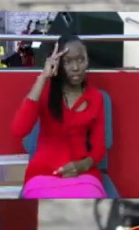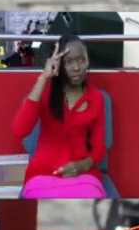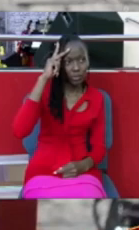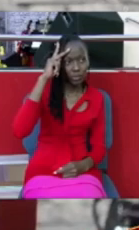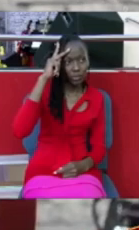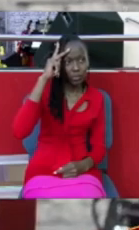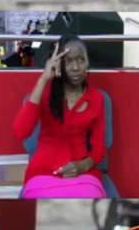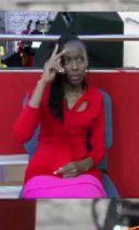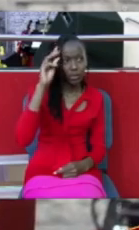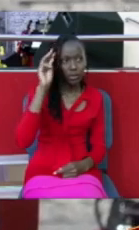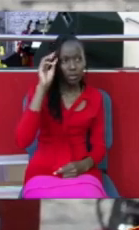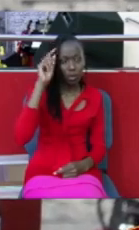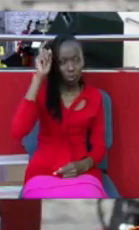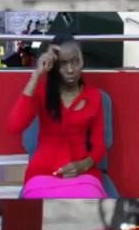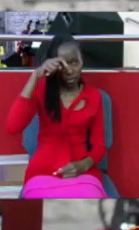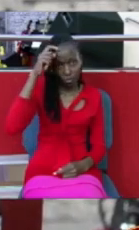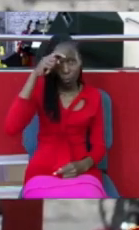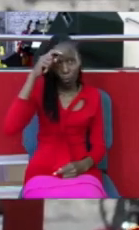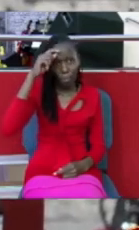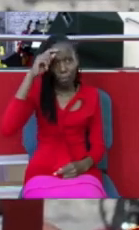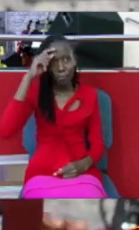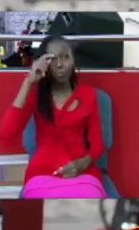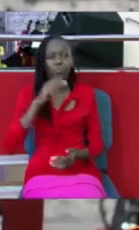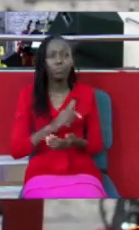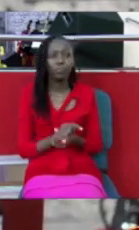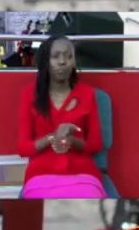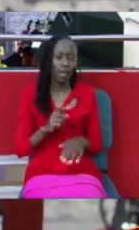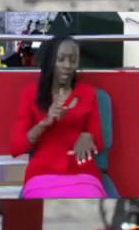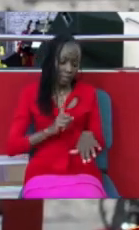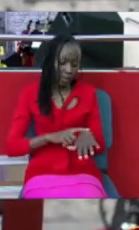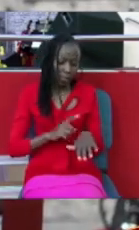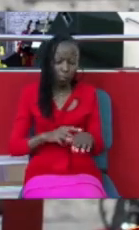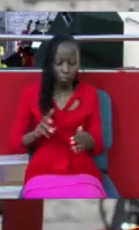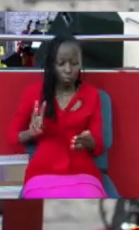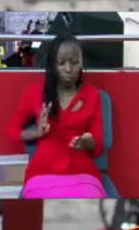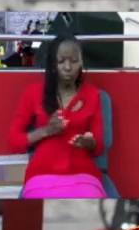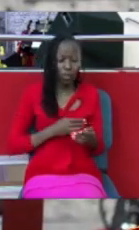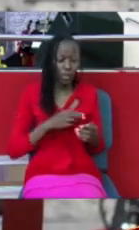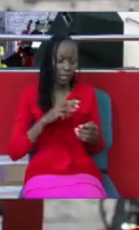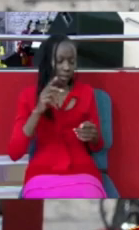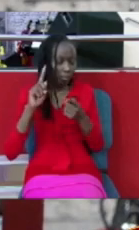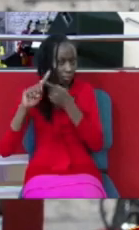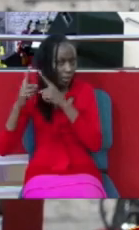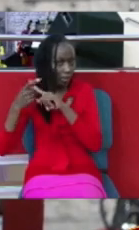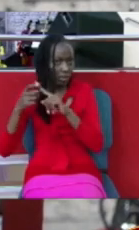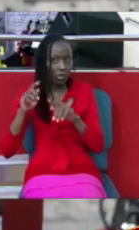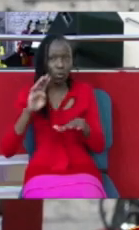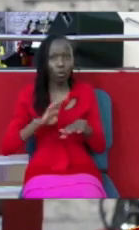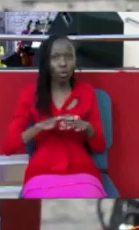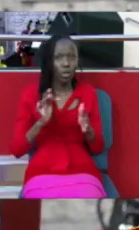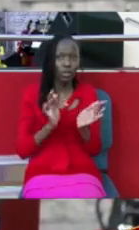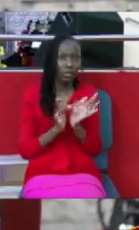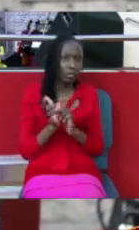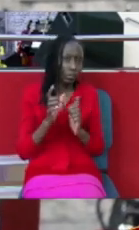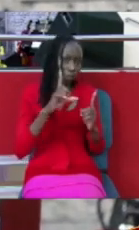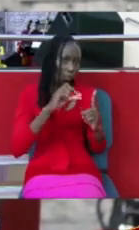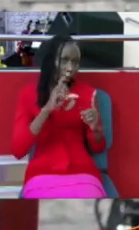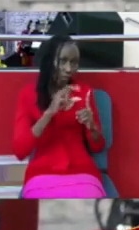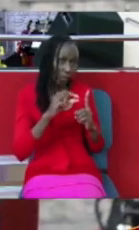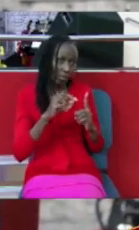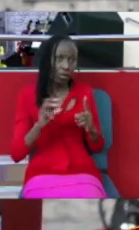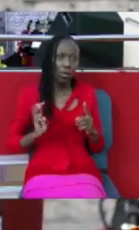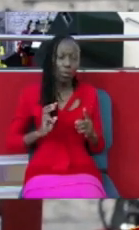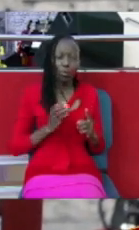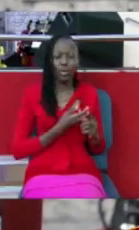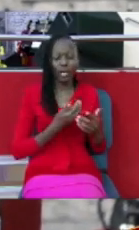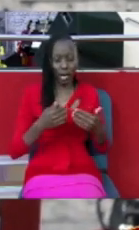God's word. Tunaposoma na kutafakari neno la Mungu. We are equipped with divine wisdom. Tunaandaliwa ama tunapewa